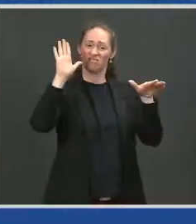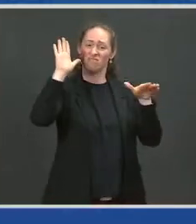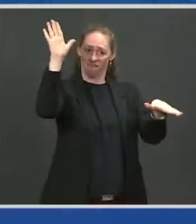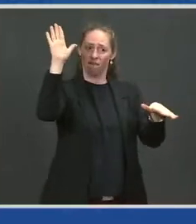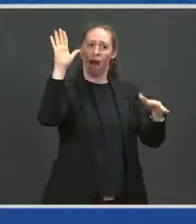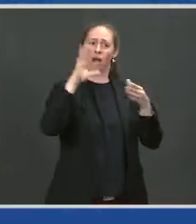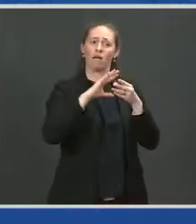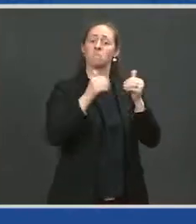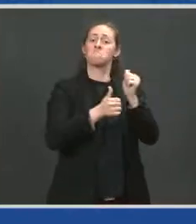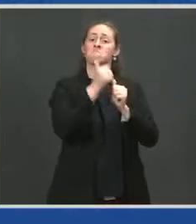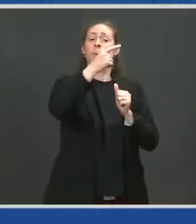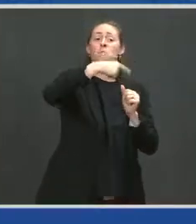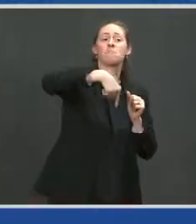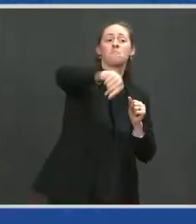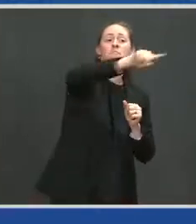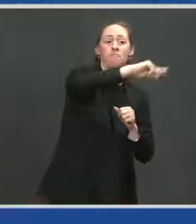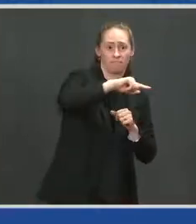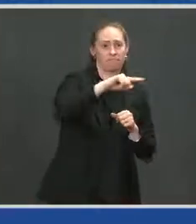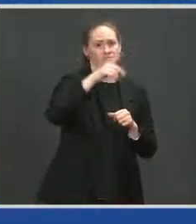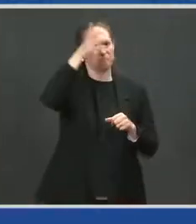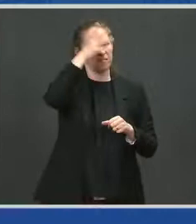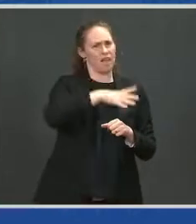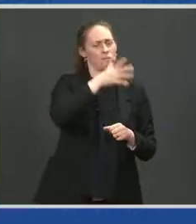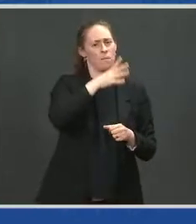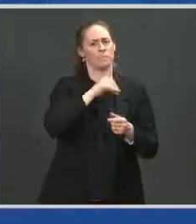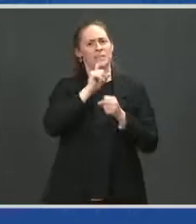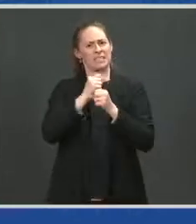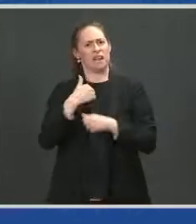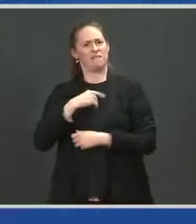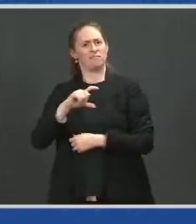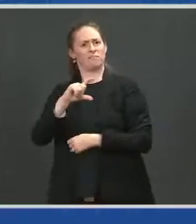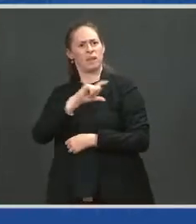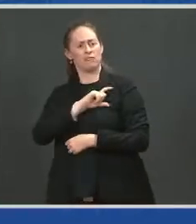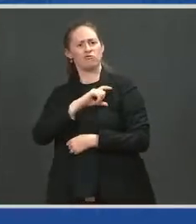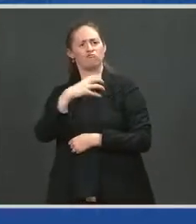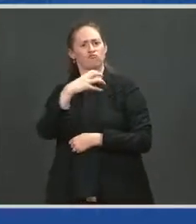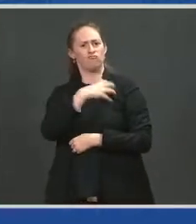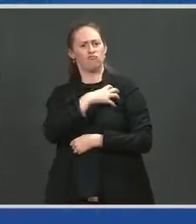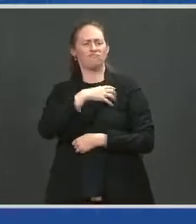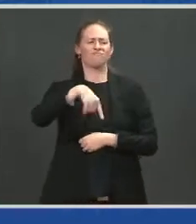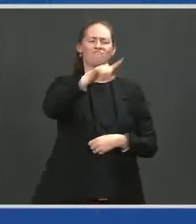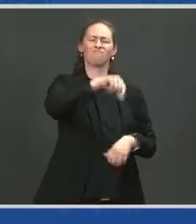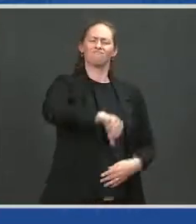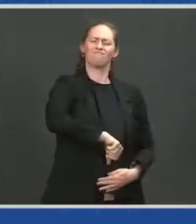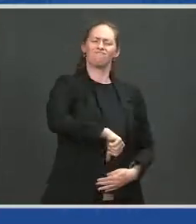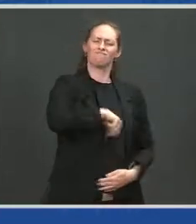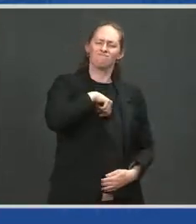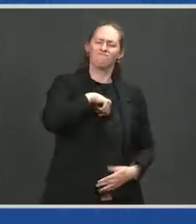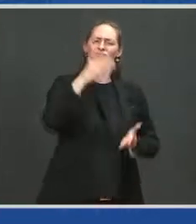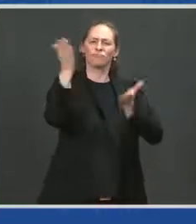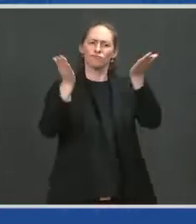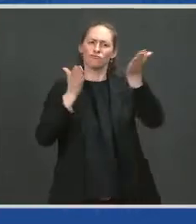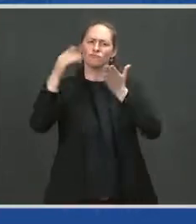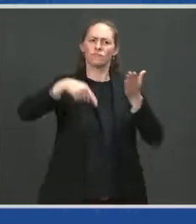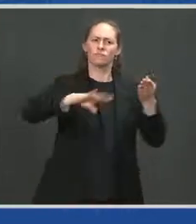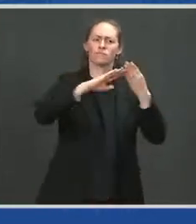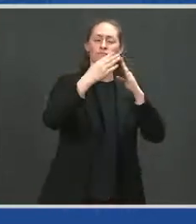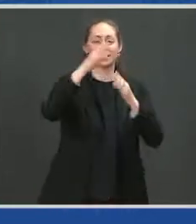women who wear the badge serve their communities honorably. But those few who fail to meet that